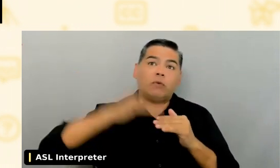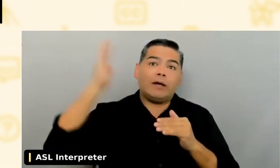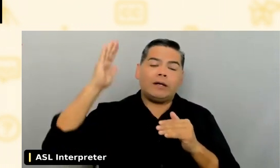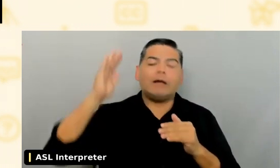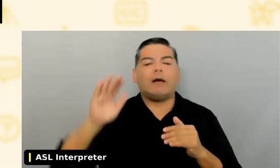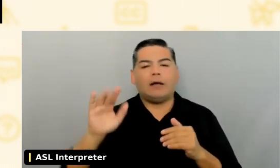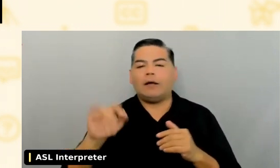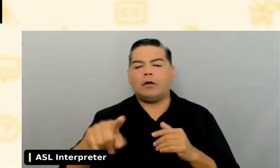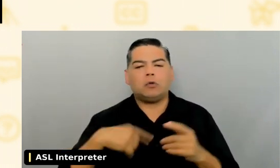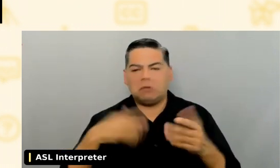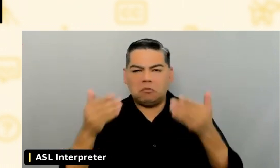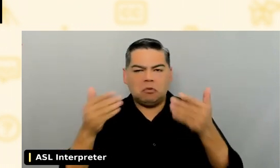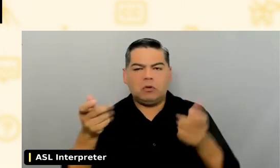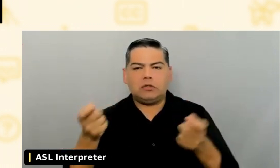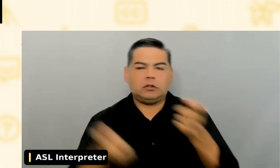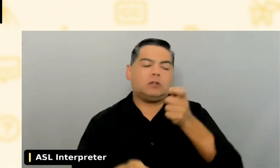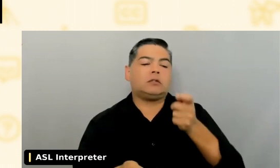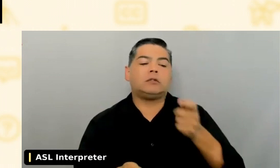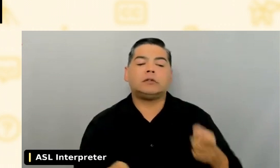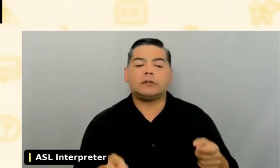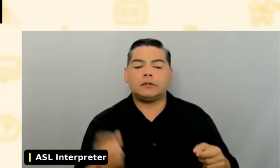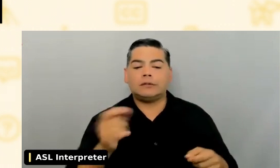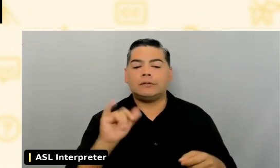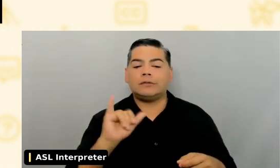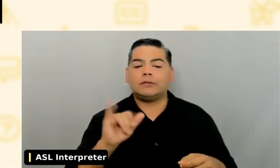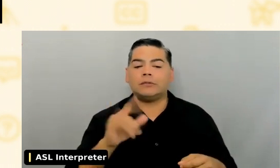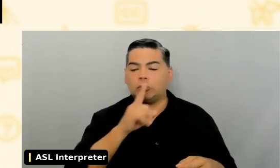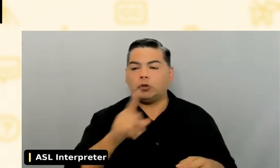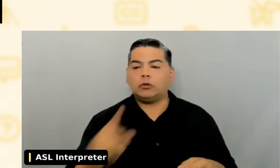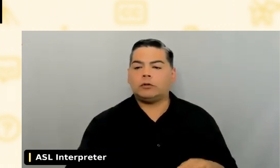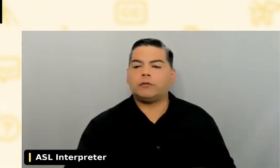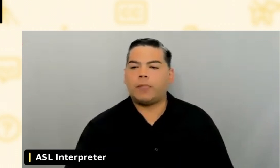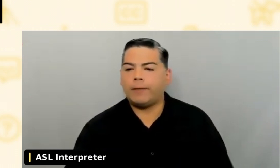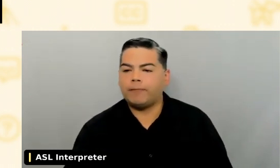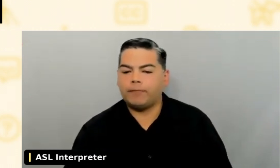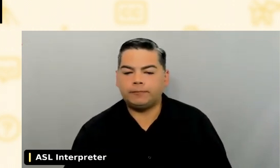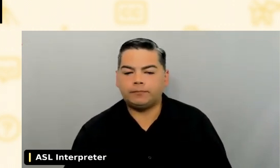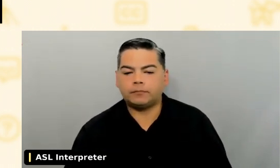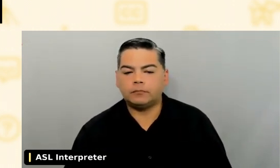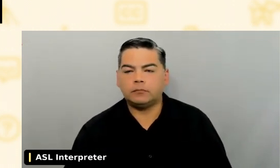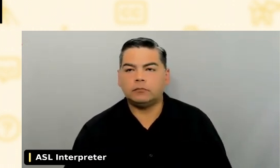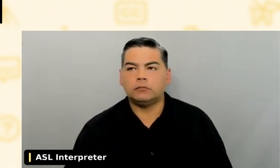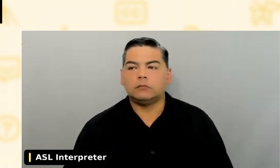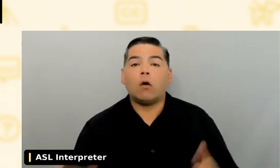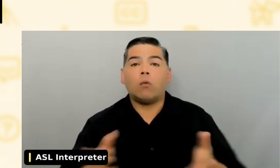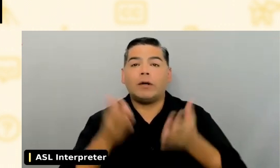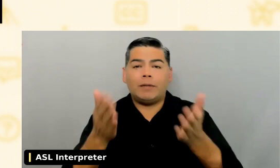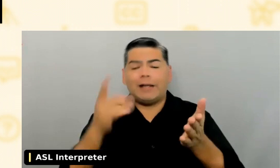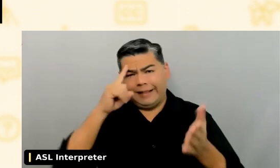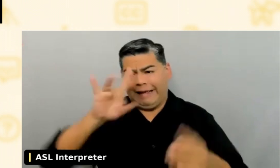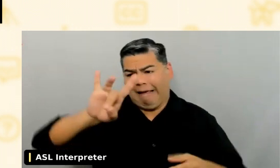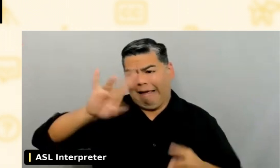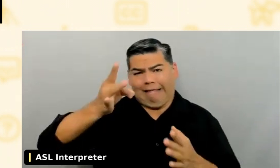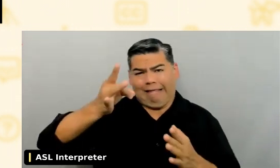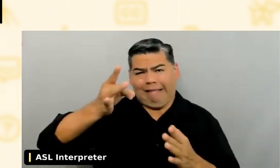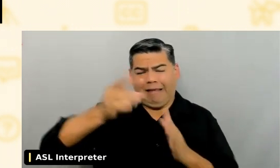you can make an adjustment and make sure that I think the recommended is 8th grade reading